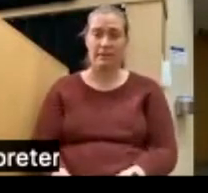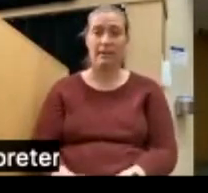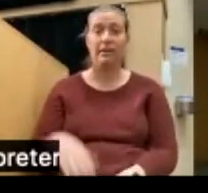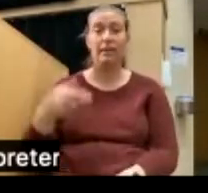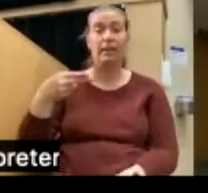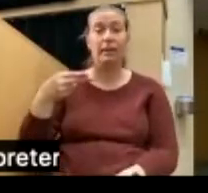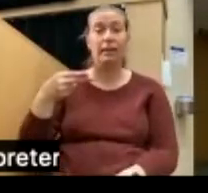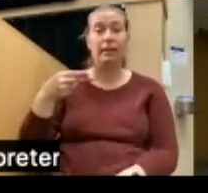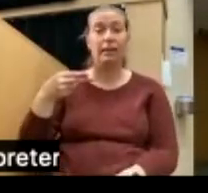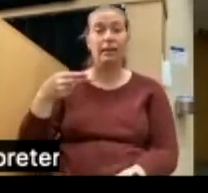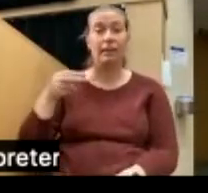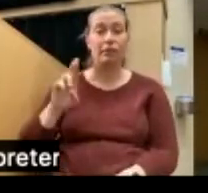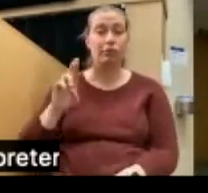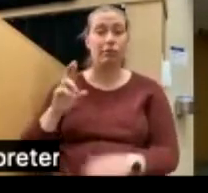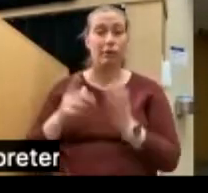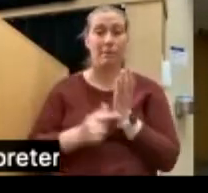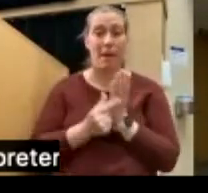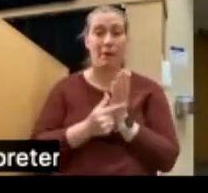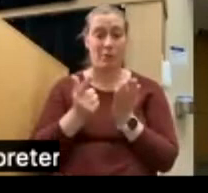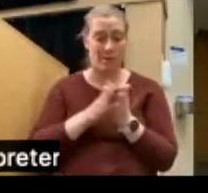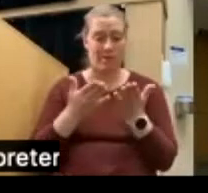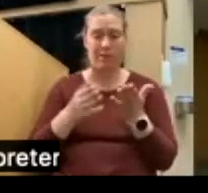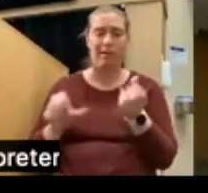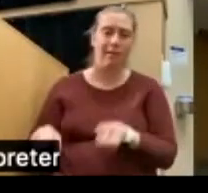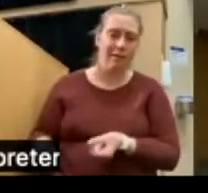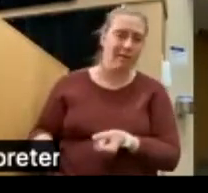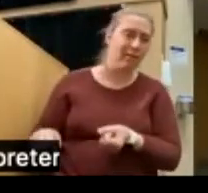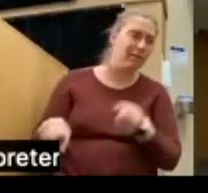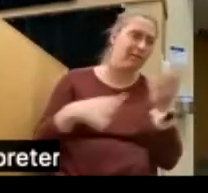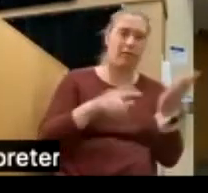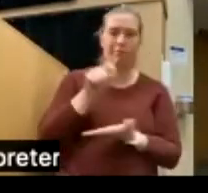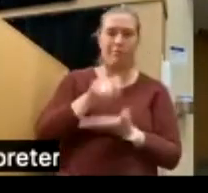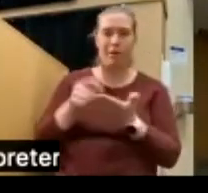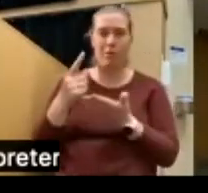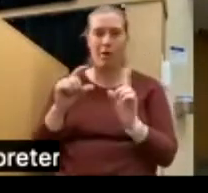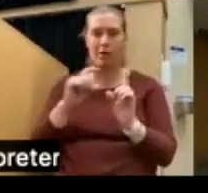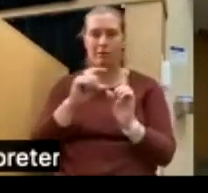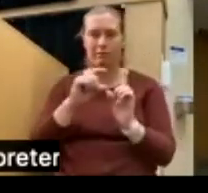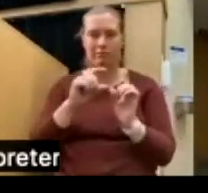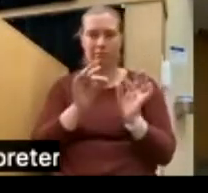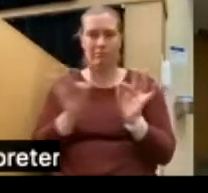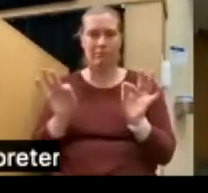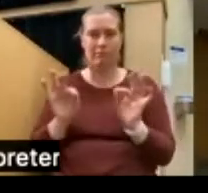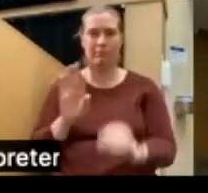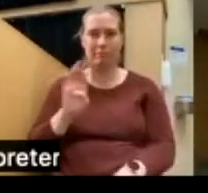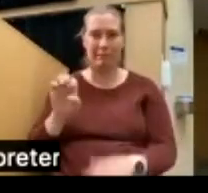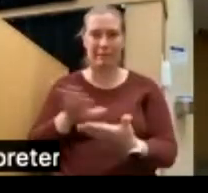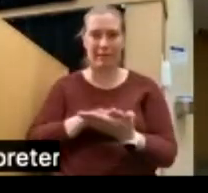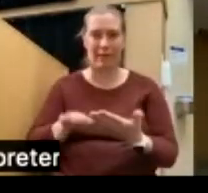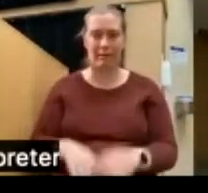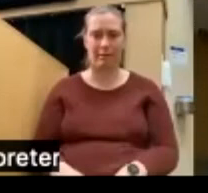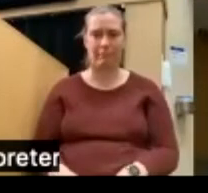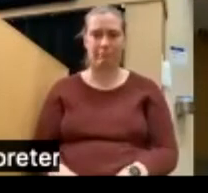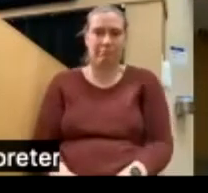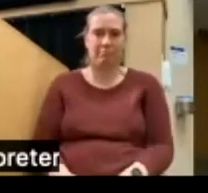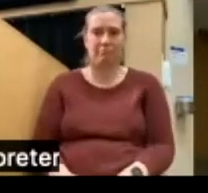probably toss out your human resources manual and just rewrite it as be kind. And they ran it and ran it and ran it,